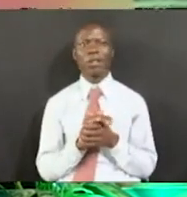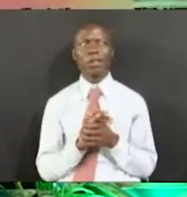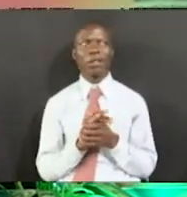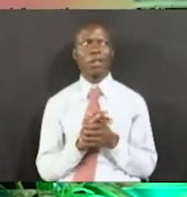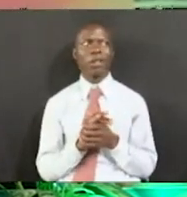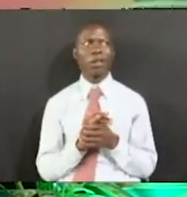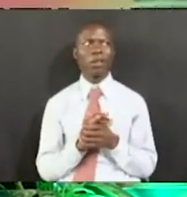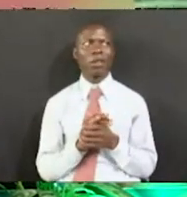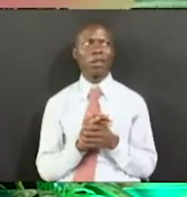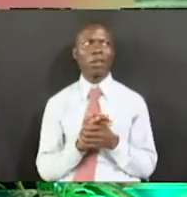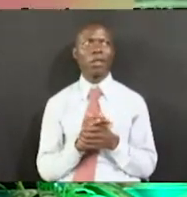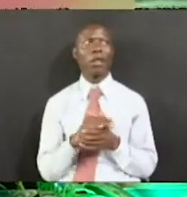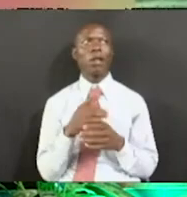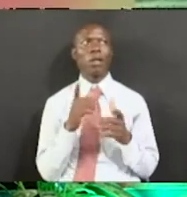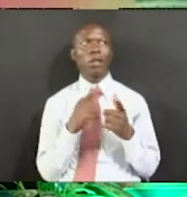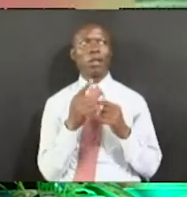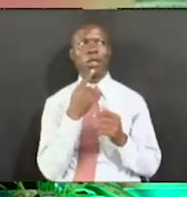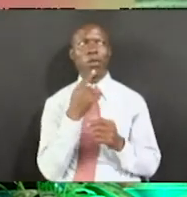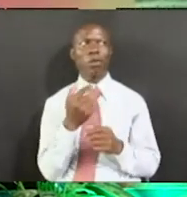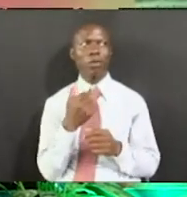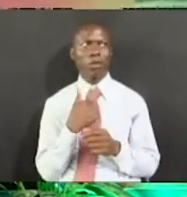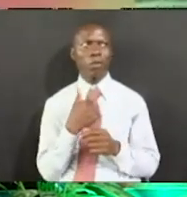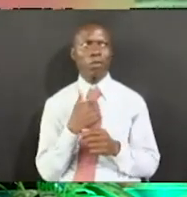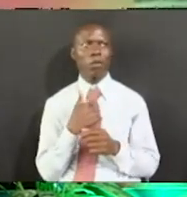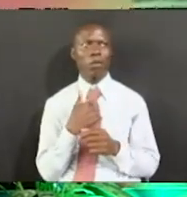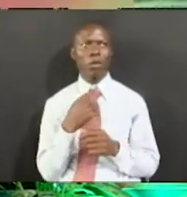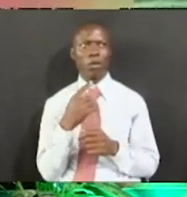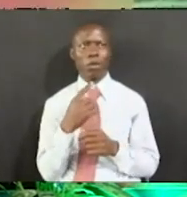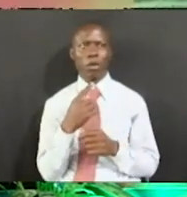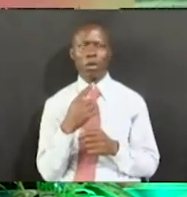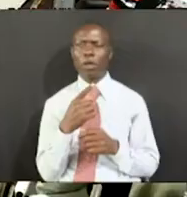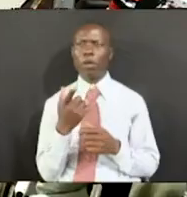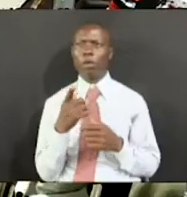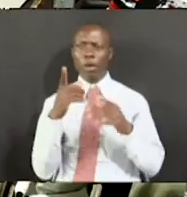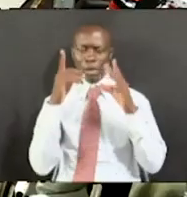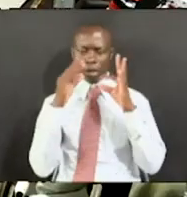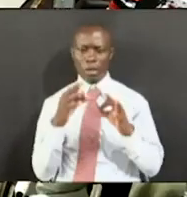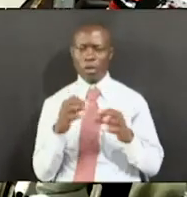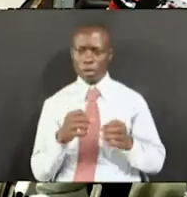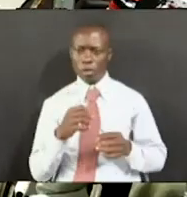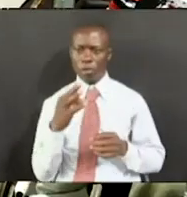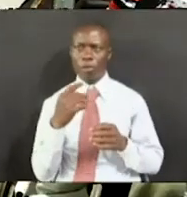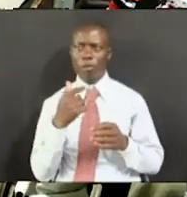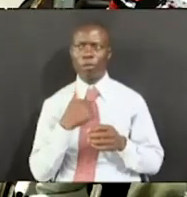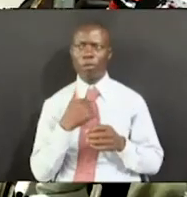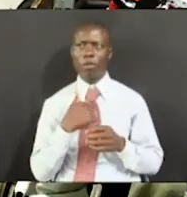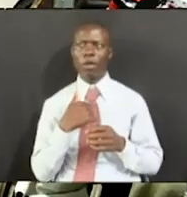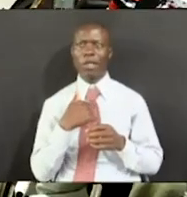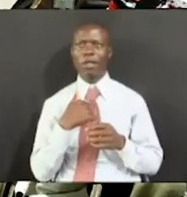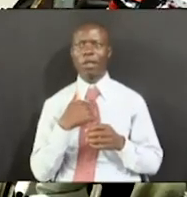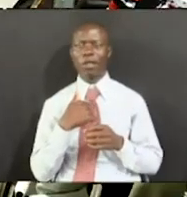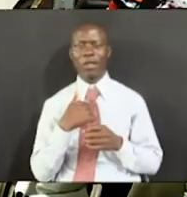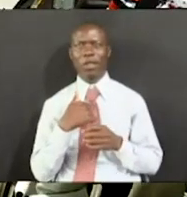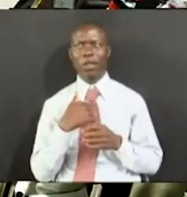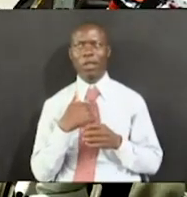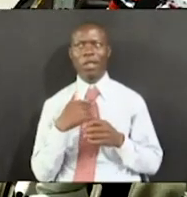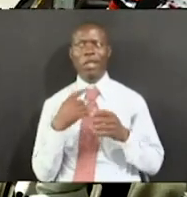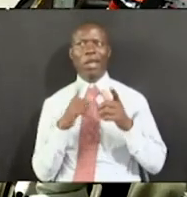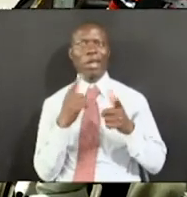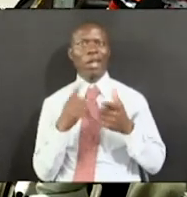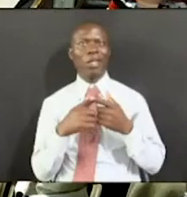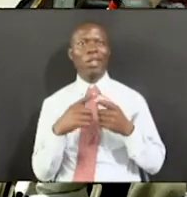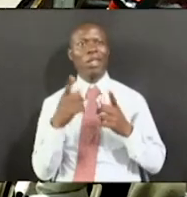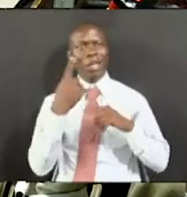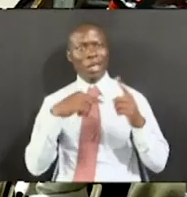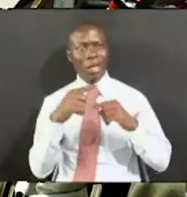As they were escorting me, they decided to descend on me with serious beatings. You see, you can't beat a man like me.